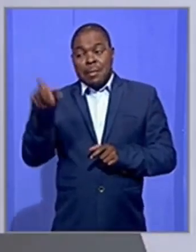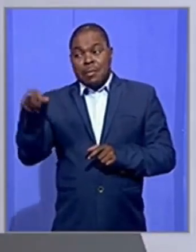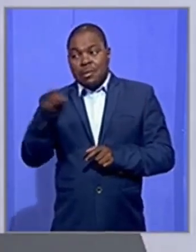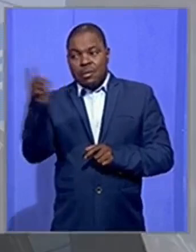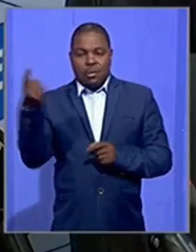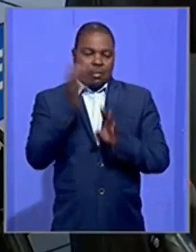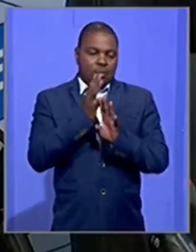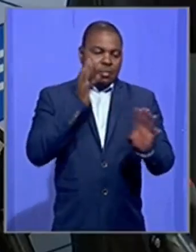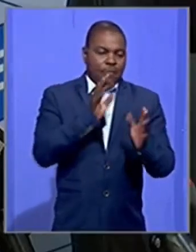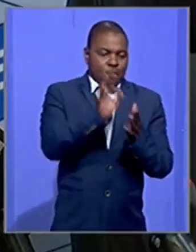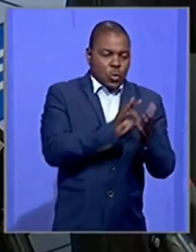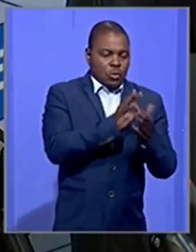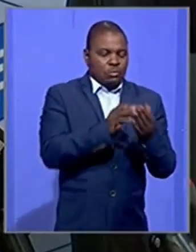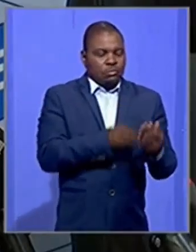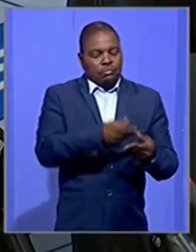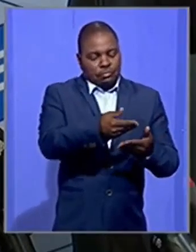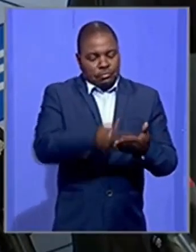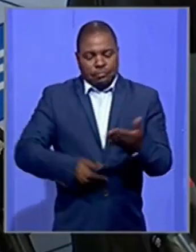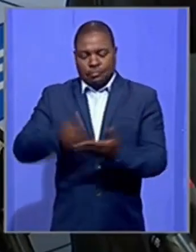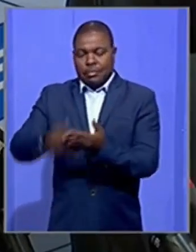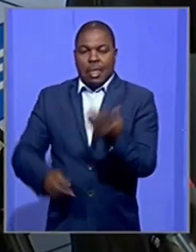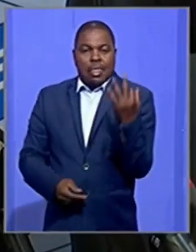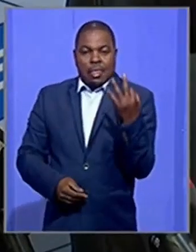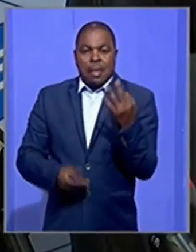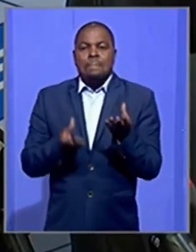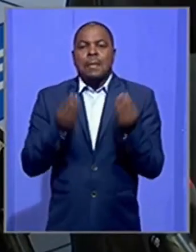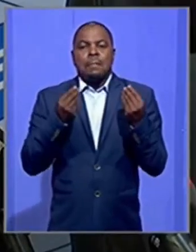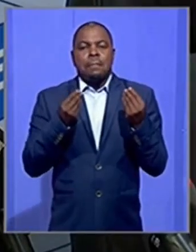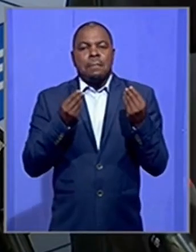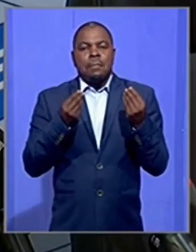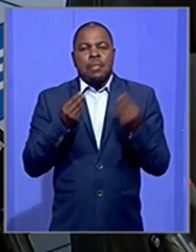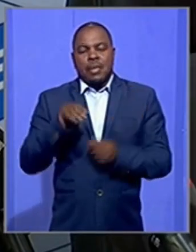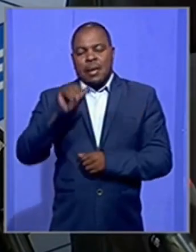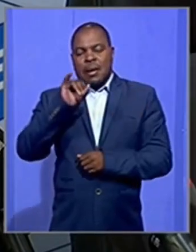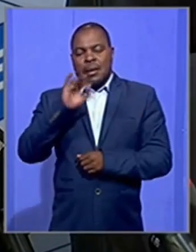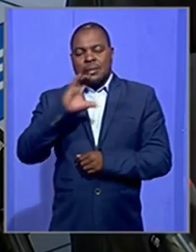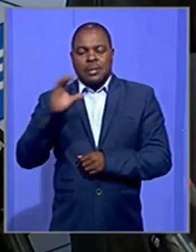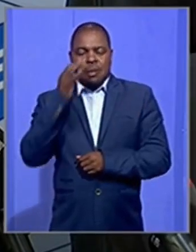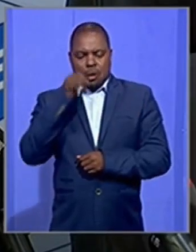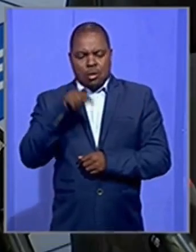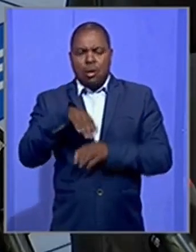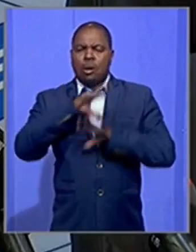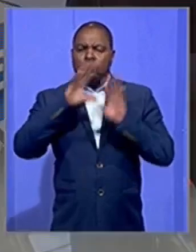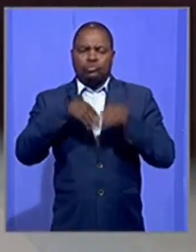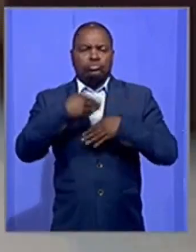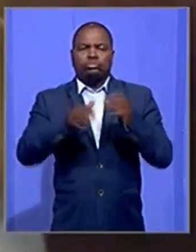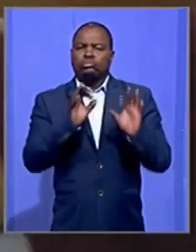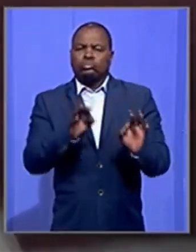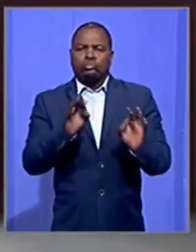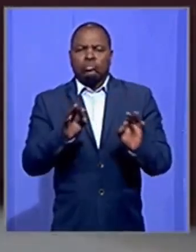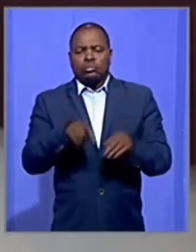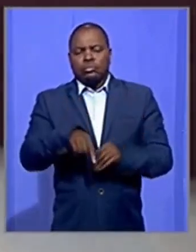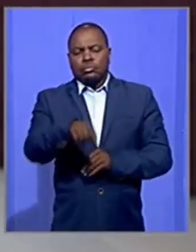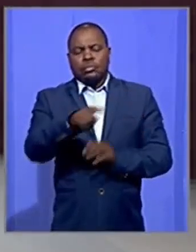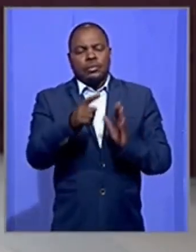di-ballot paper di le 3. IEC ya re tsotlhe di tsamaya sentle mo letlhakoreng la yona malebana le motsheganong